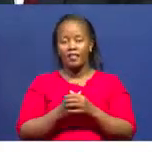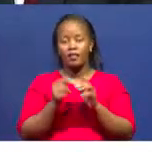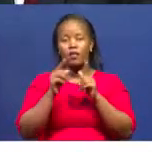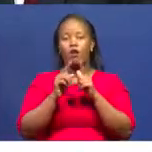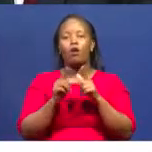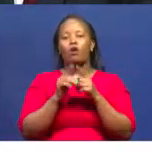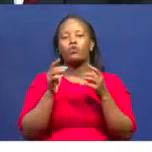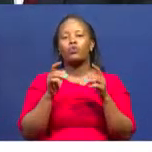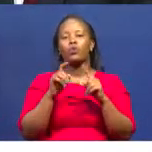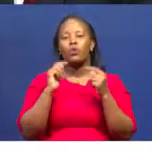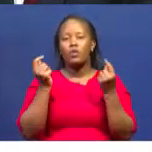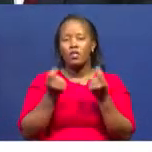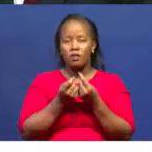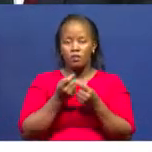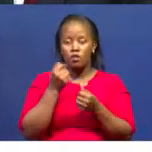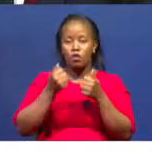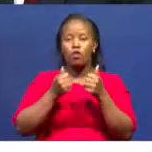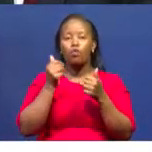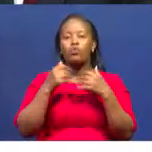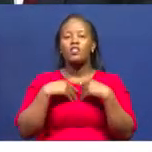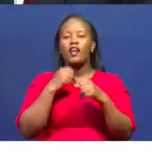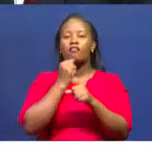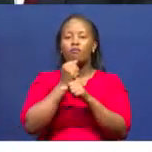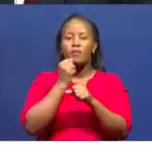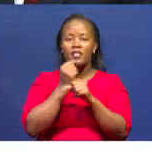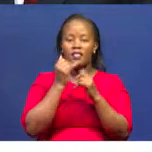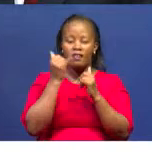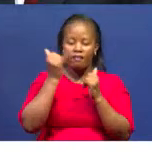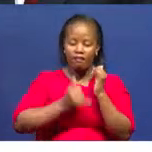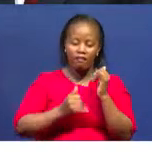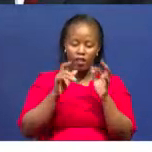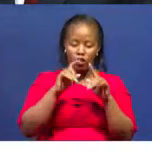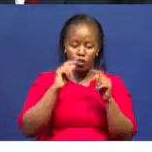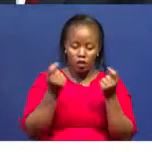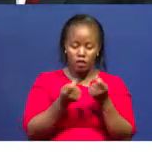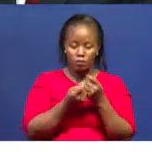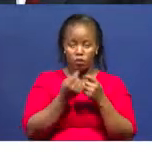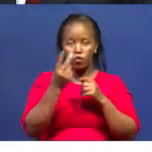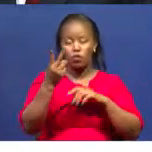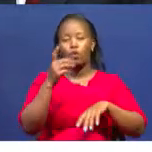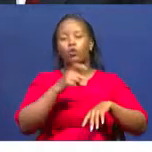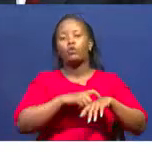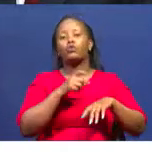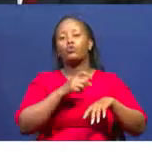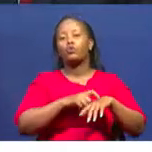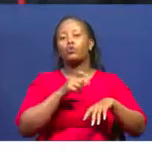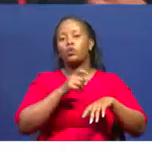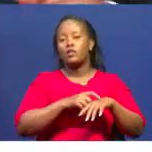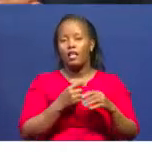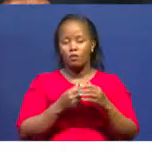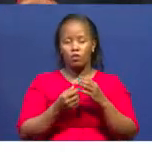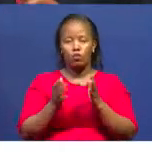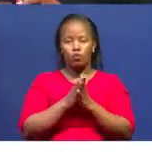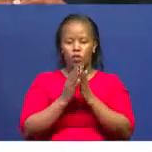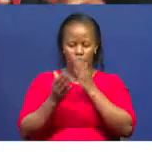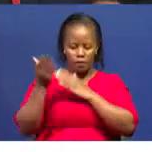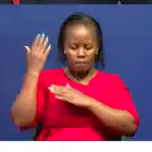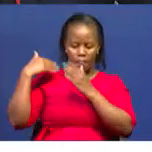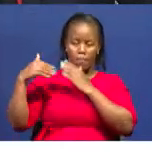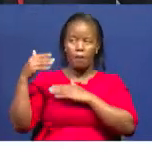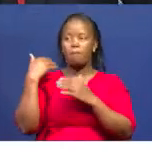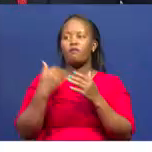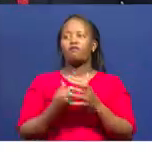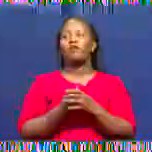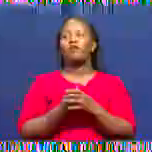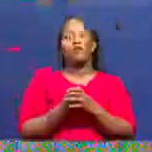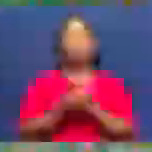made the finals of the CAF Confederations Cup 2 times out of the previous 5 seasons, which is